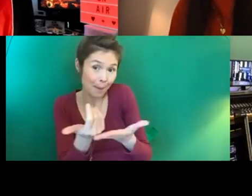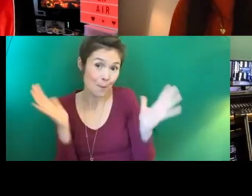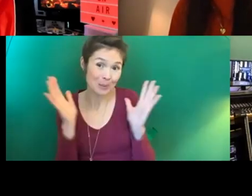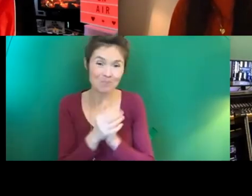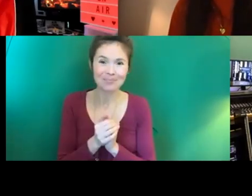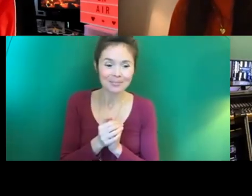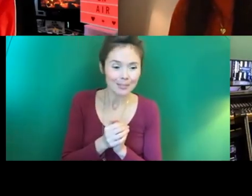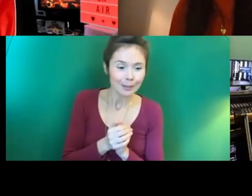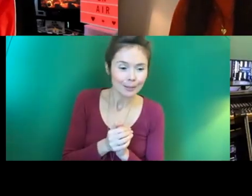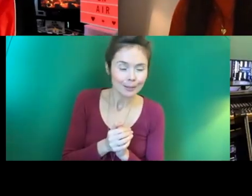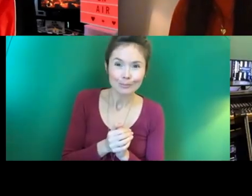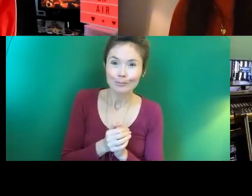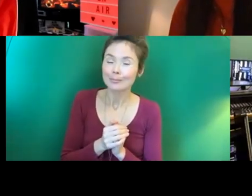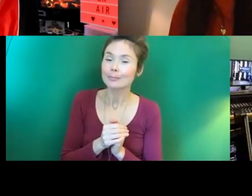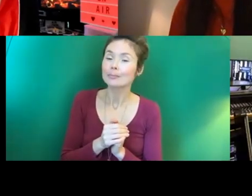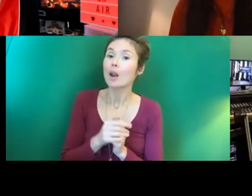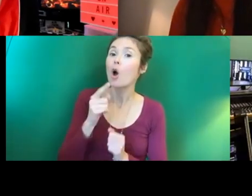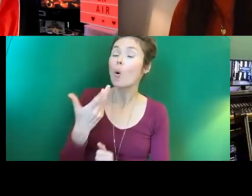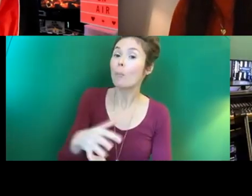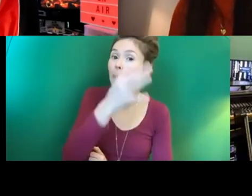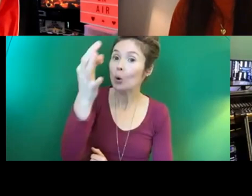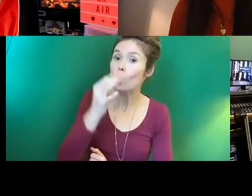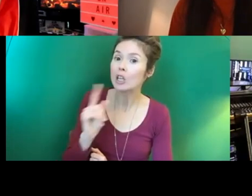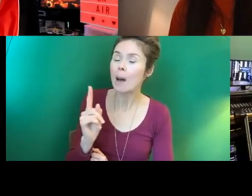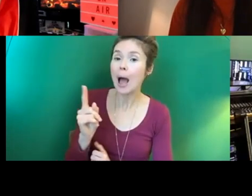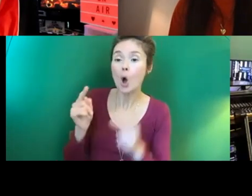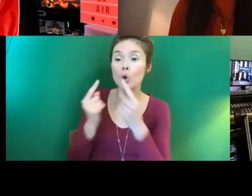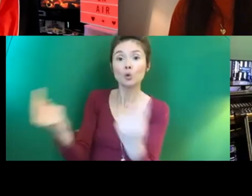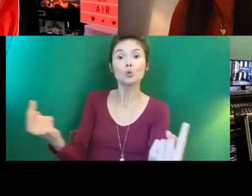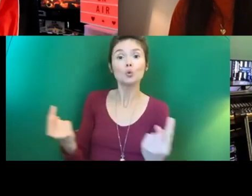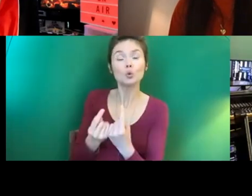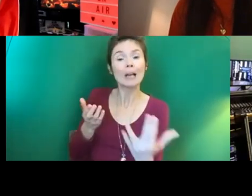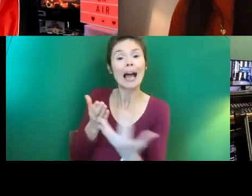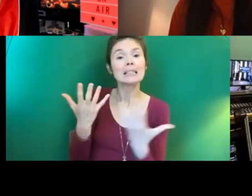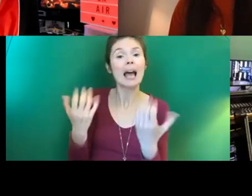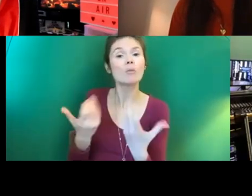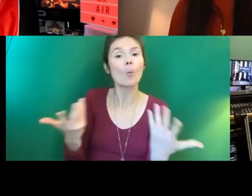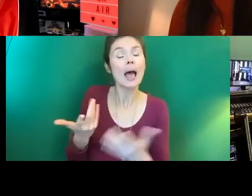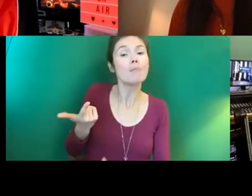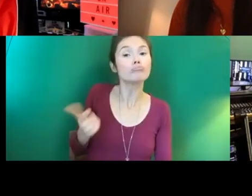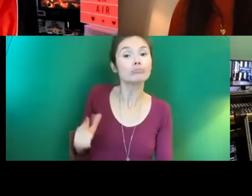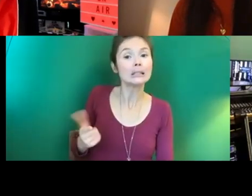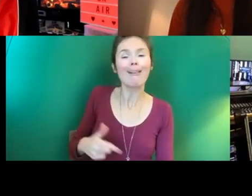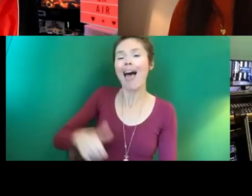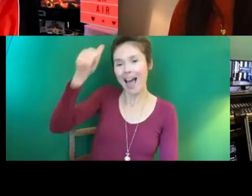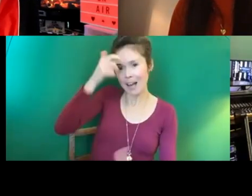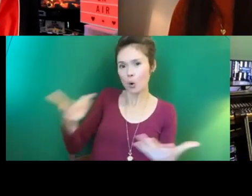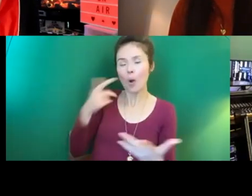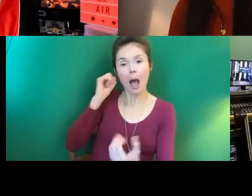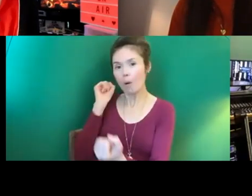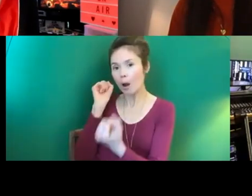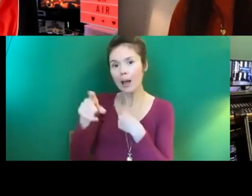The question about an accessible studio in Bristol, I do know of one, and I will send